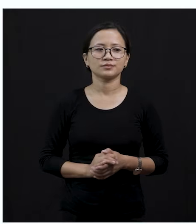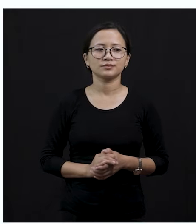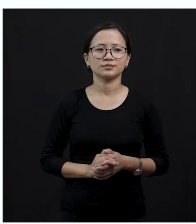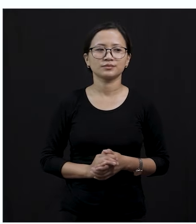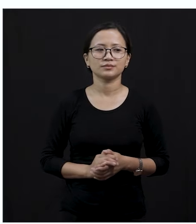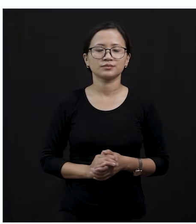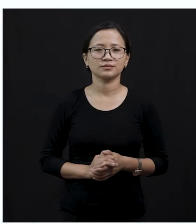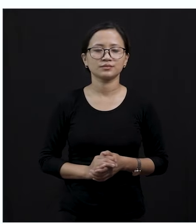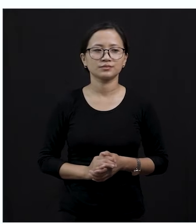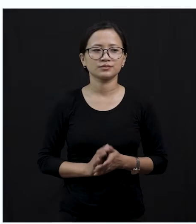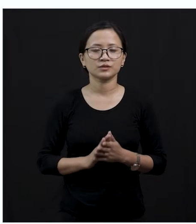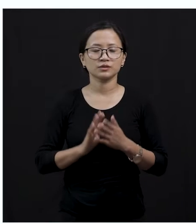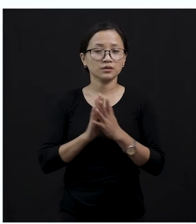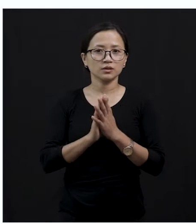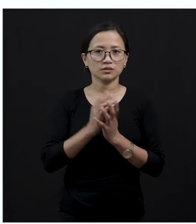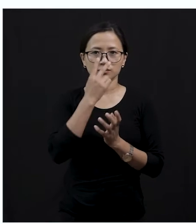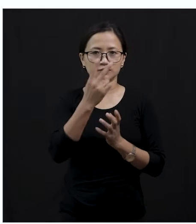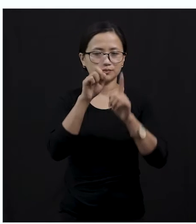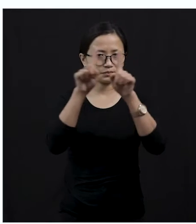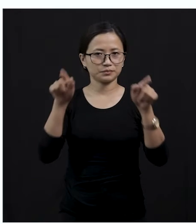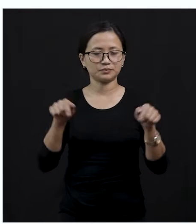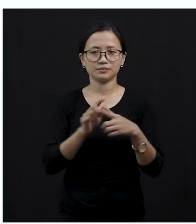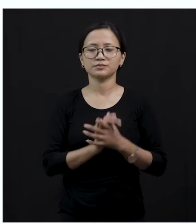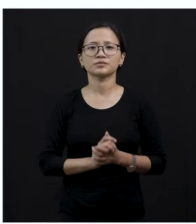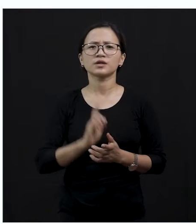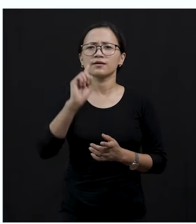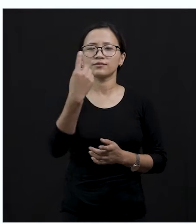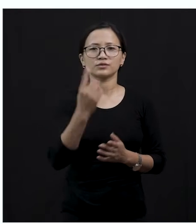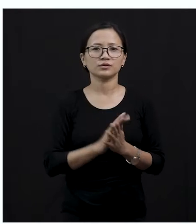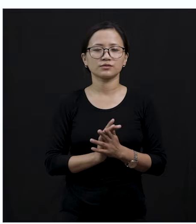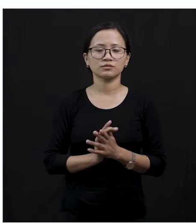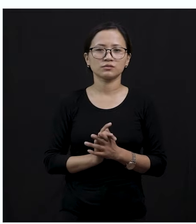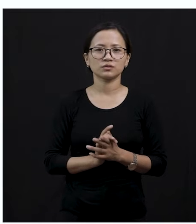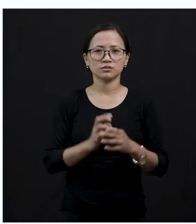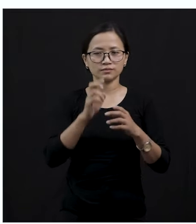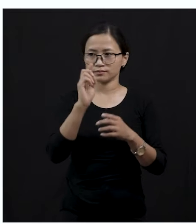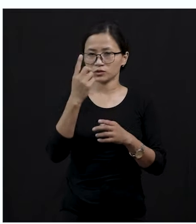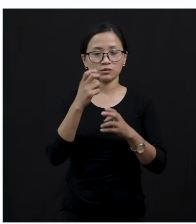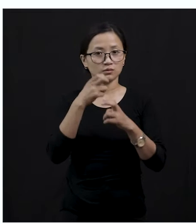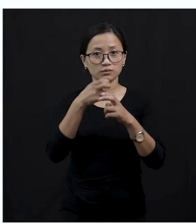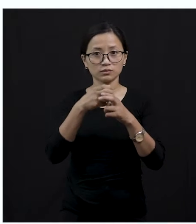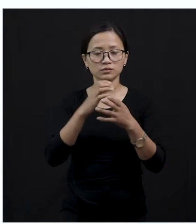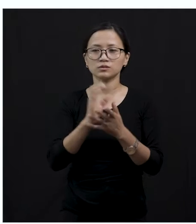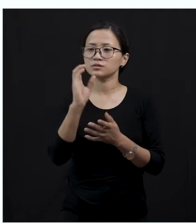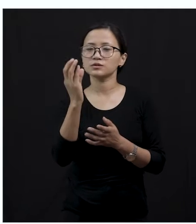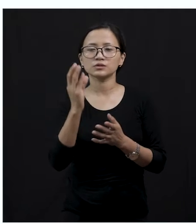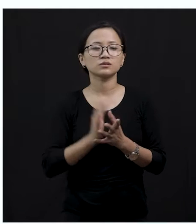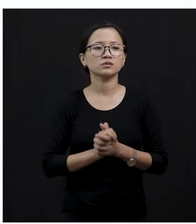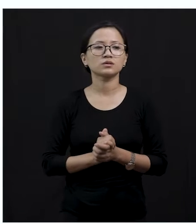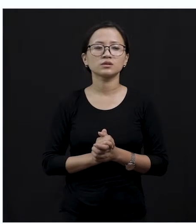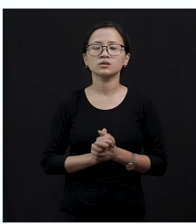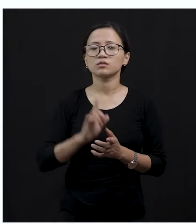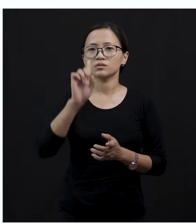Now, this illustration, we have in the first picture we have a stone, and this stone